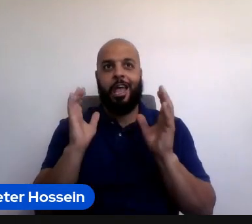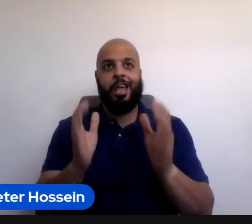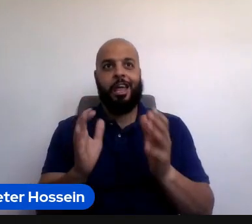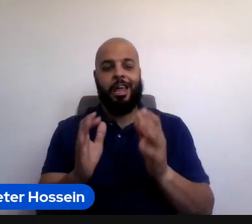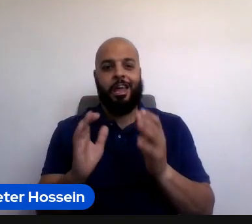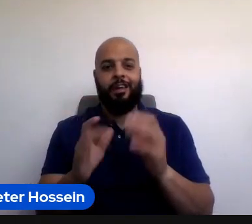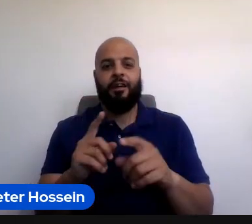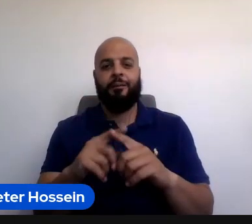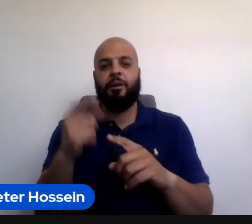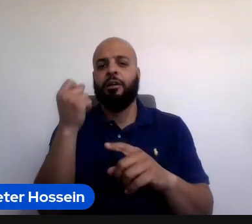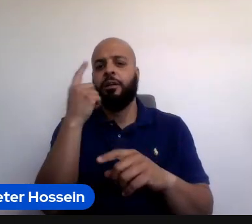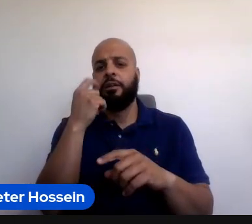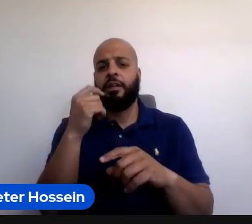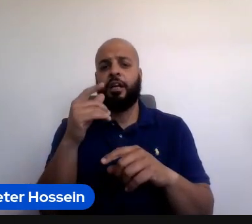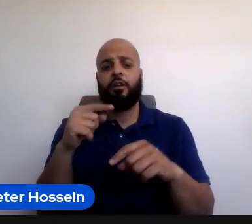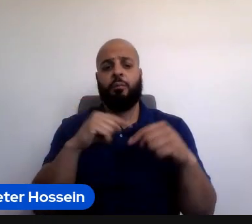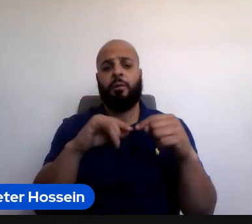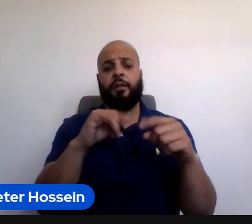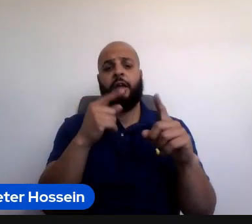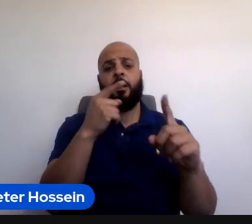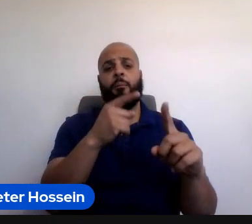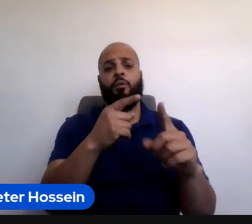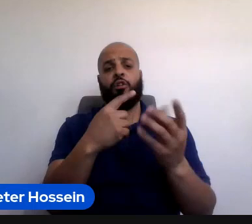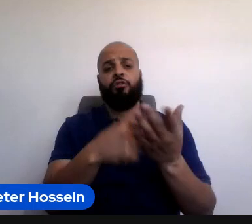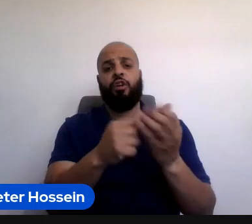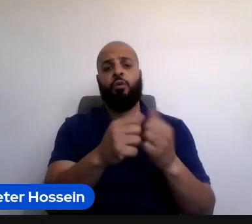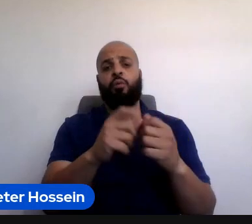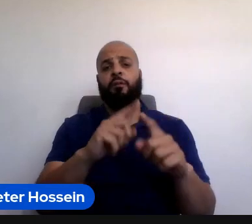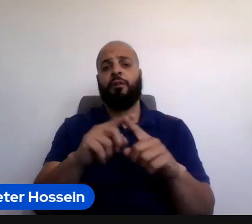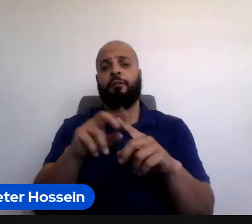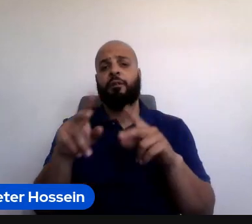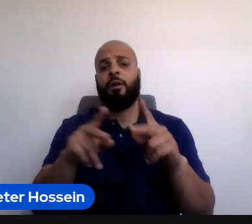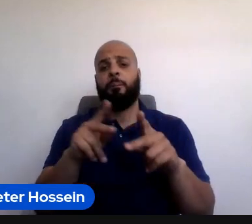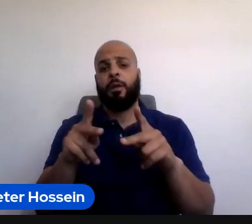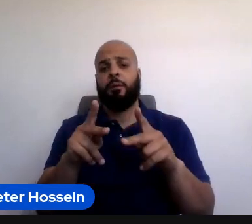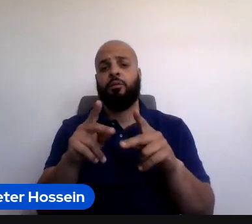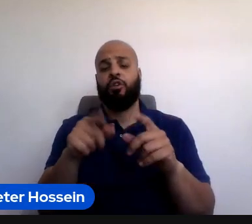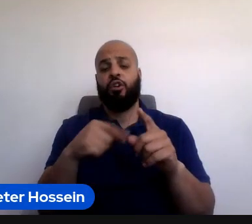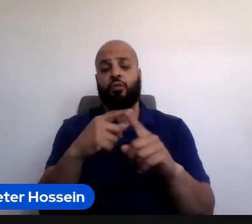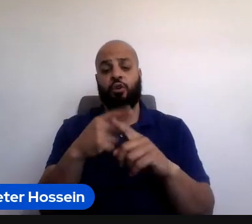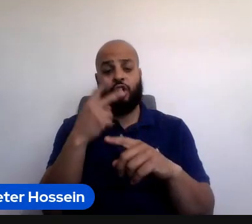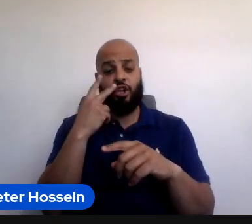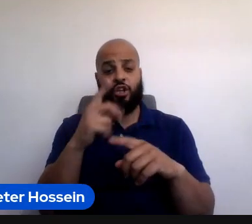back to that point of talking with folks that are in different disciplines. I think when we start looking at